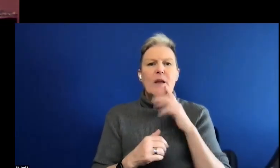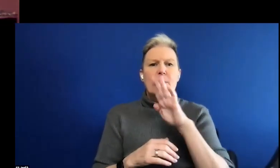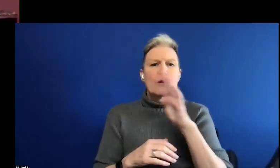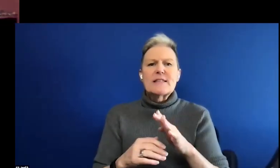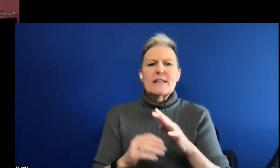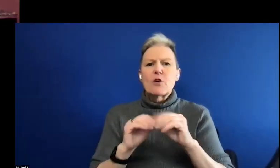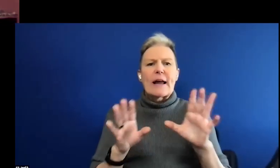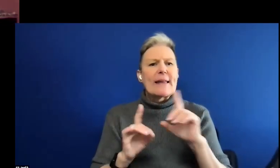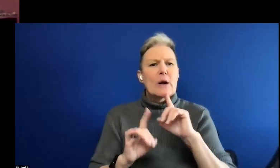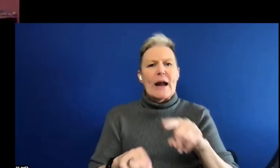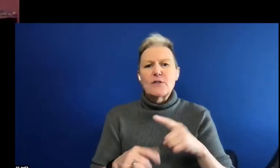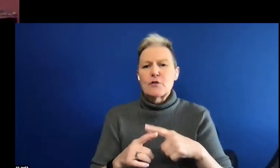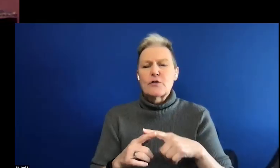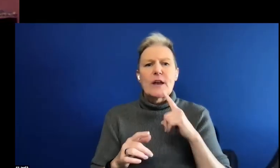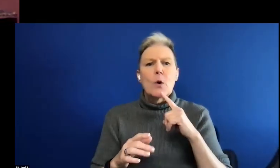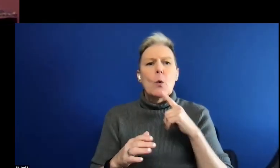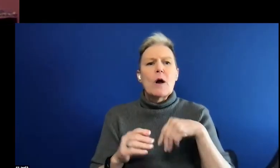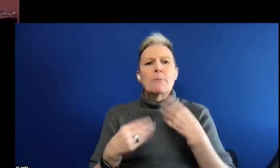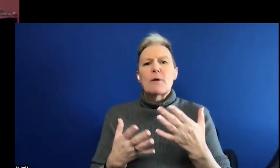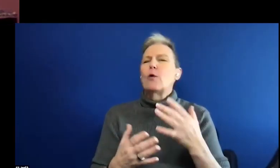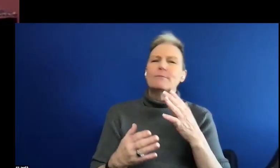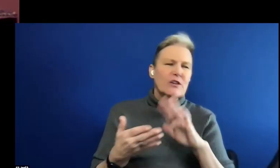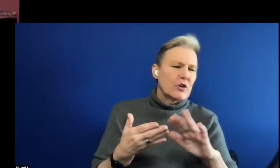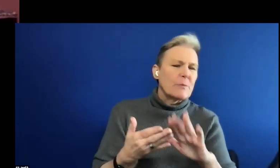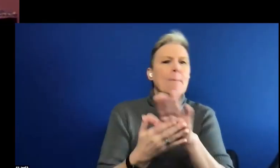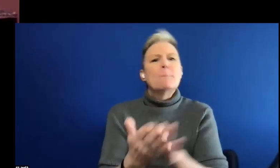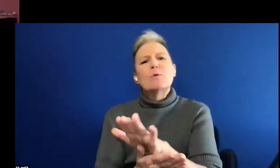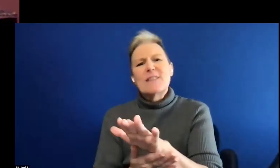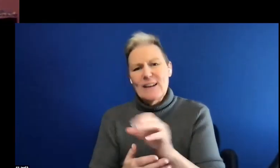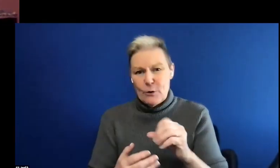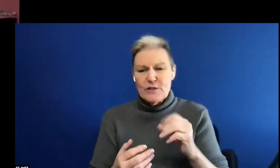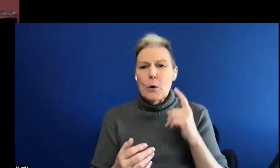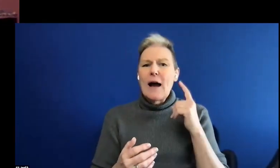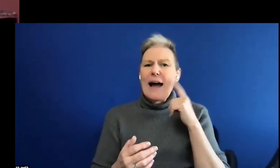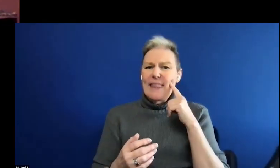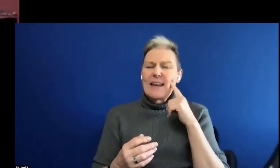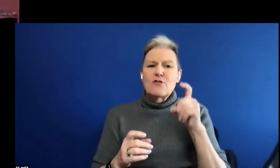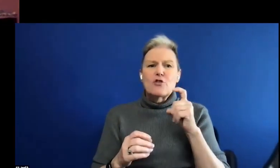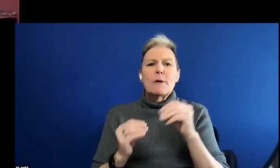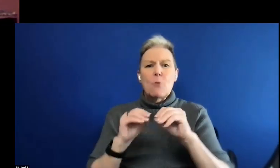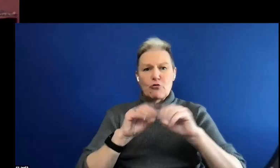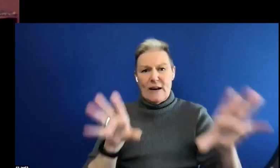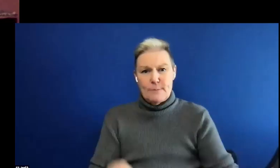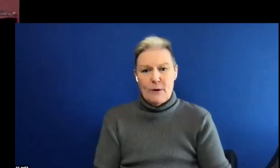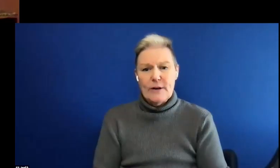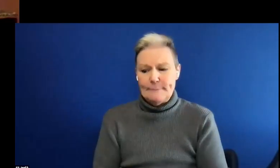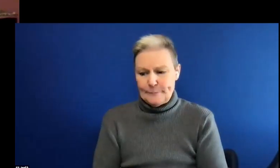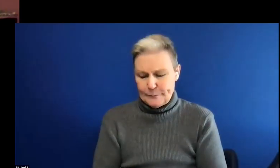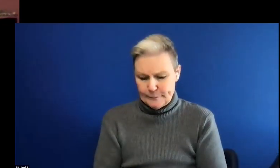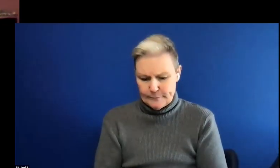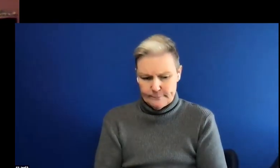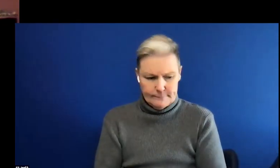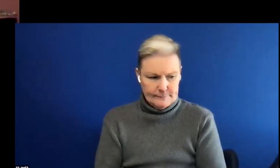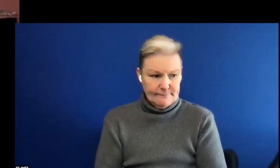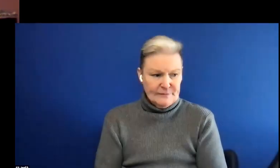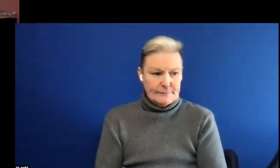clear answer for what you can be provided for education options. I feel like it should be more transparent. Okay,